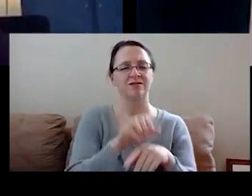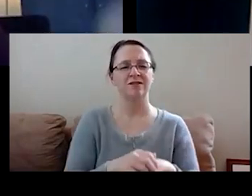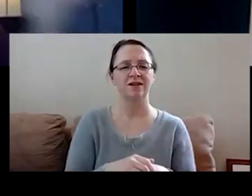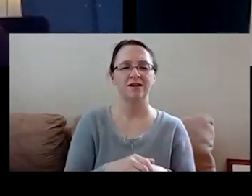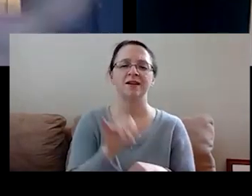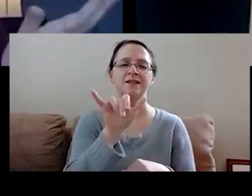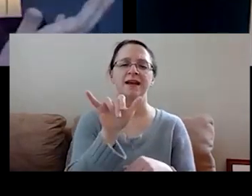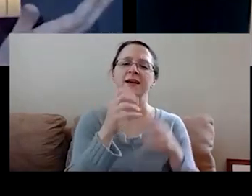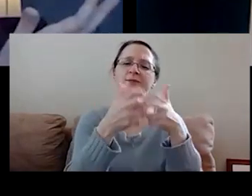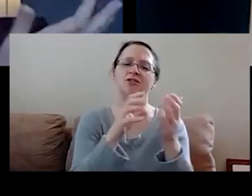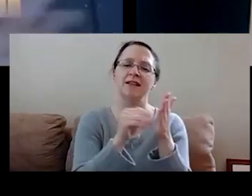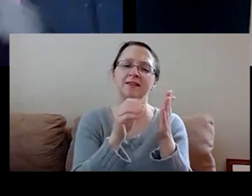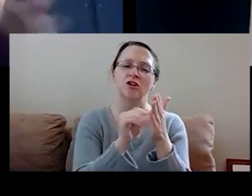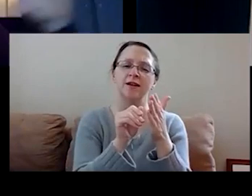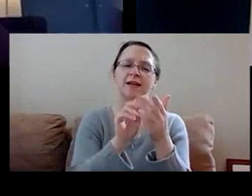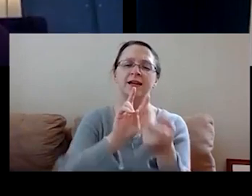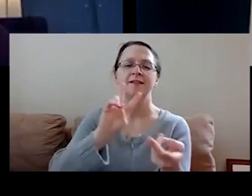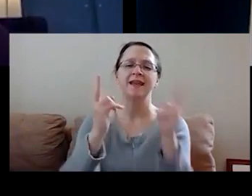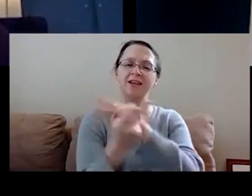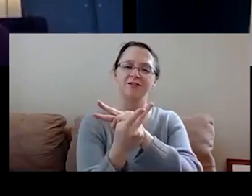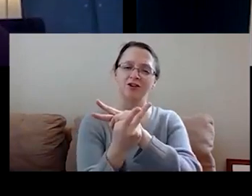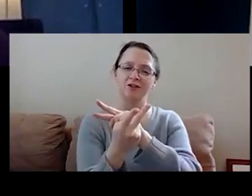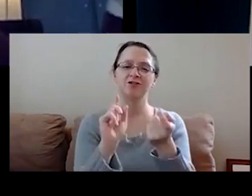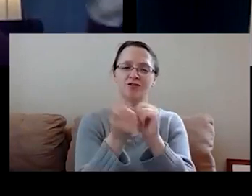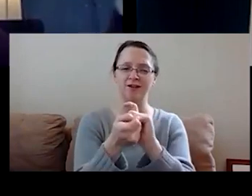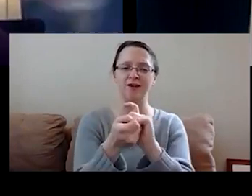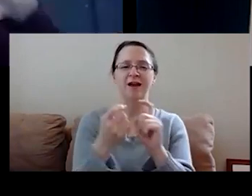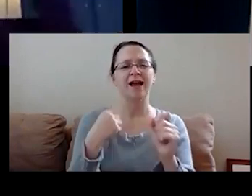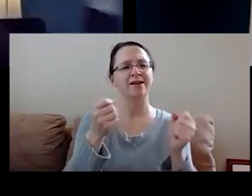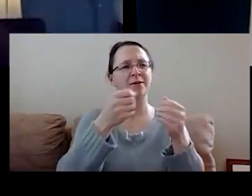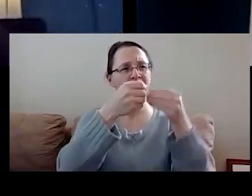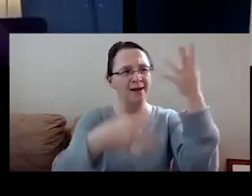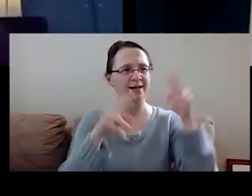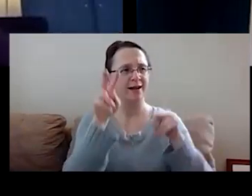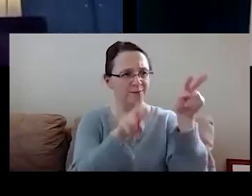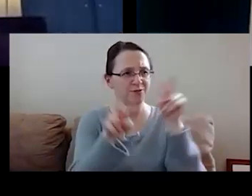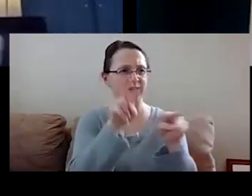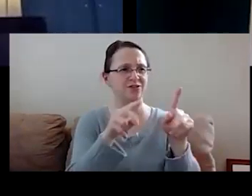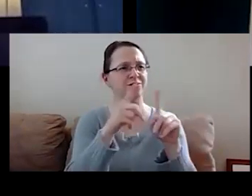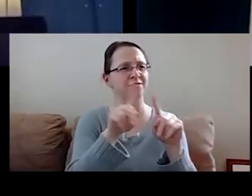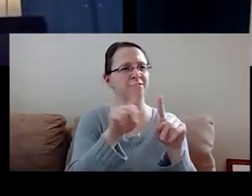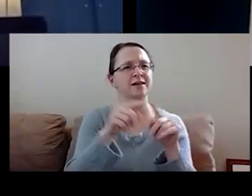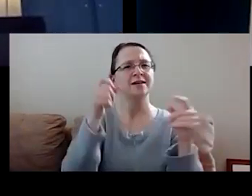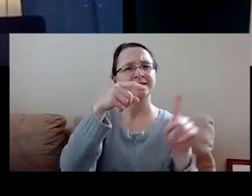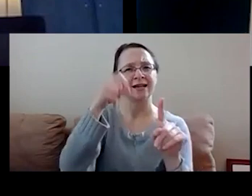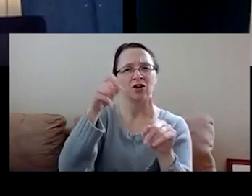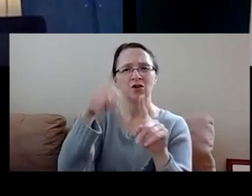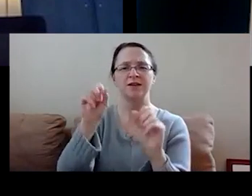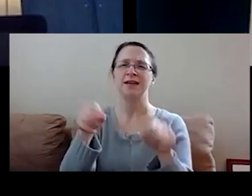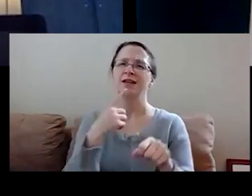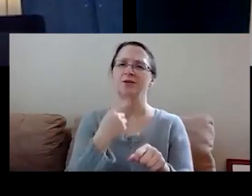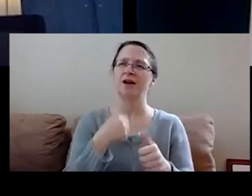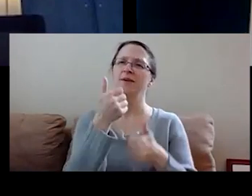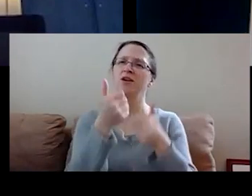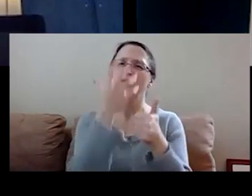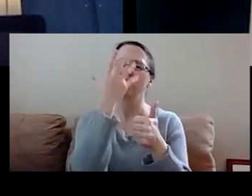machine learning the inverse transform. It's saying, I have all of these observations from all of these different signals. Can you tell me which